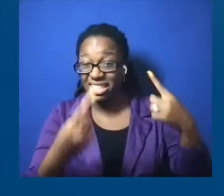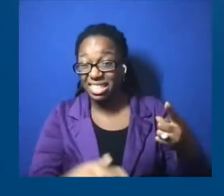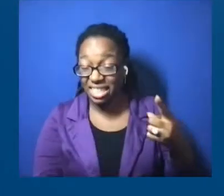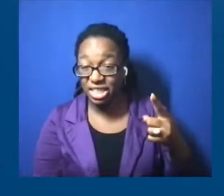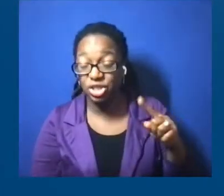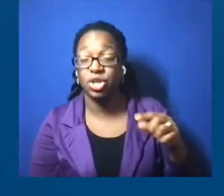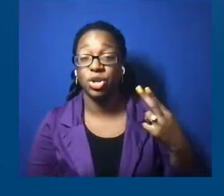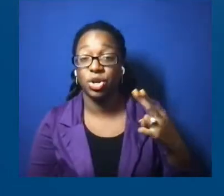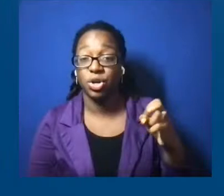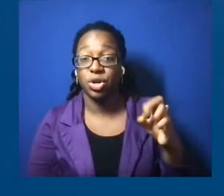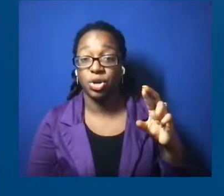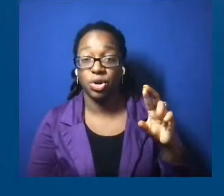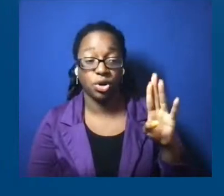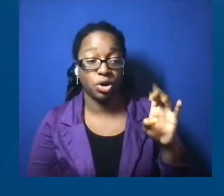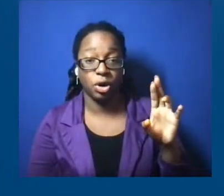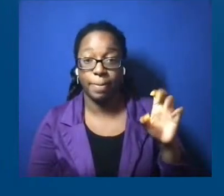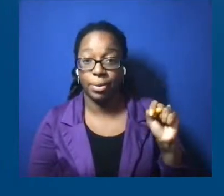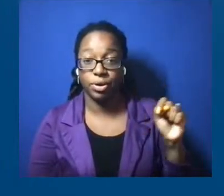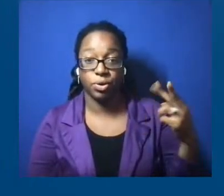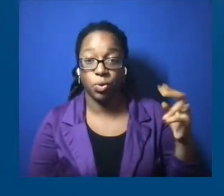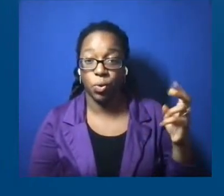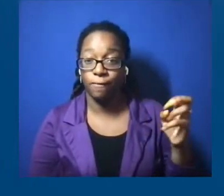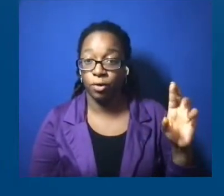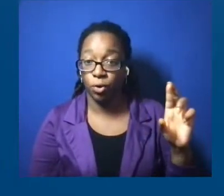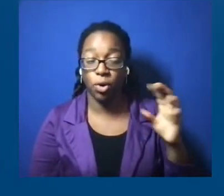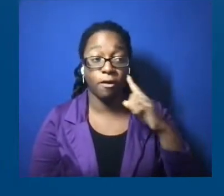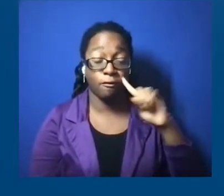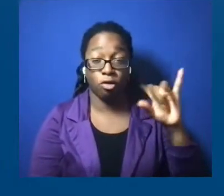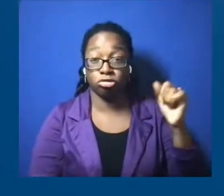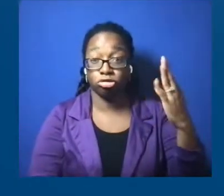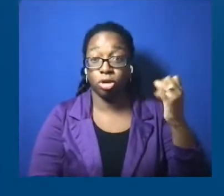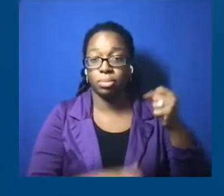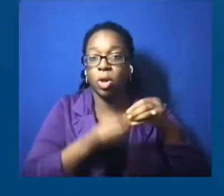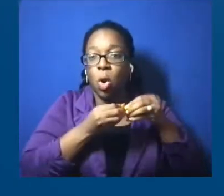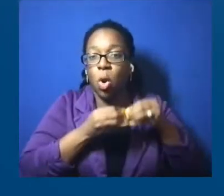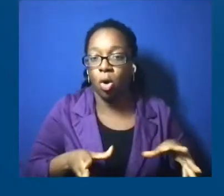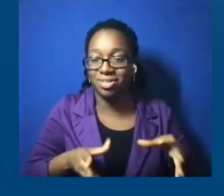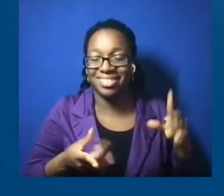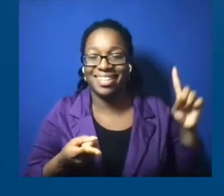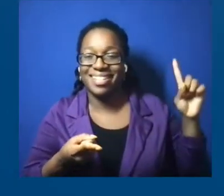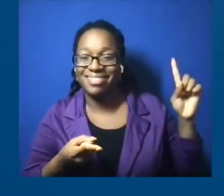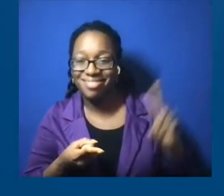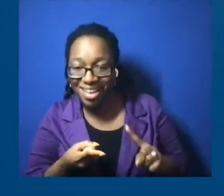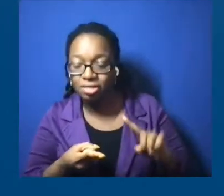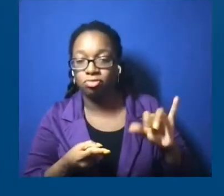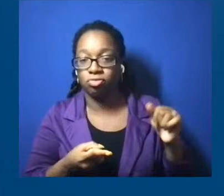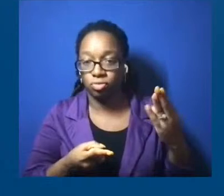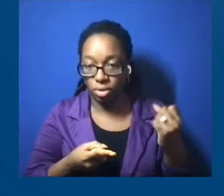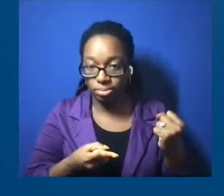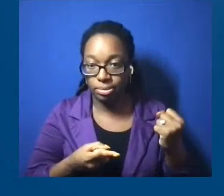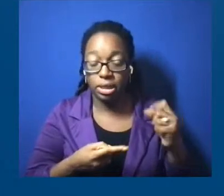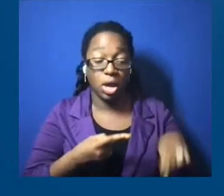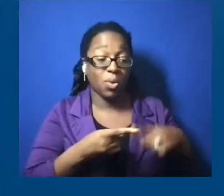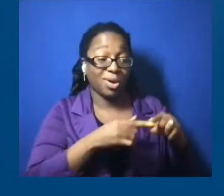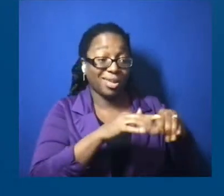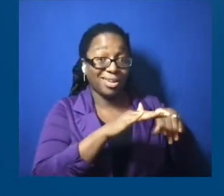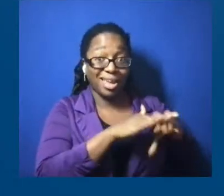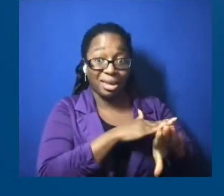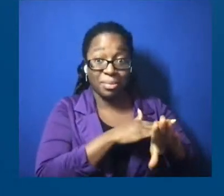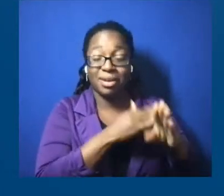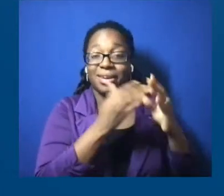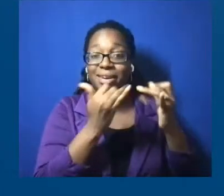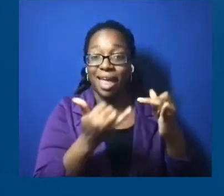Hoover to lose jobs over the course of his presidency. Fewer jobs when he left than when he came to office. We created, with your